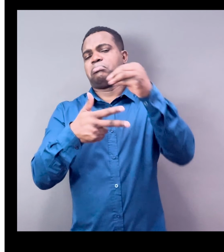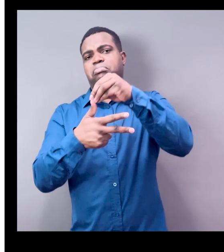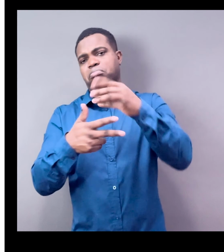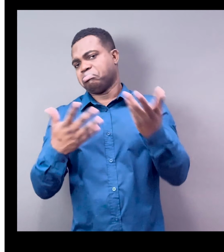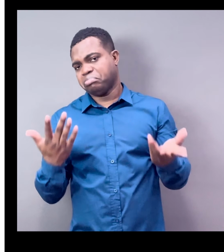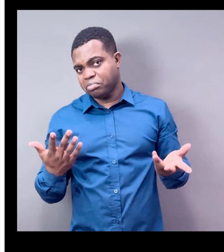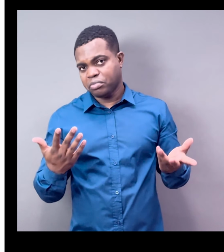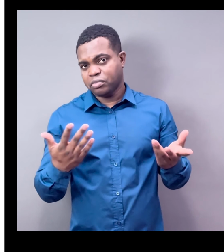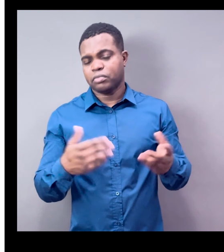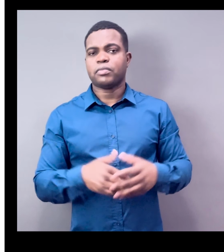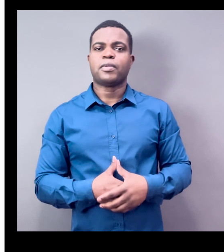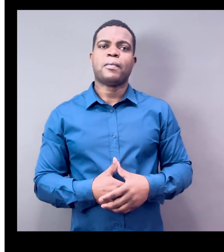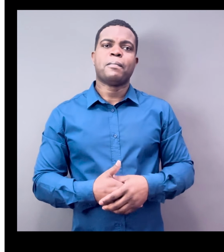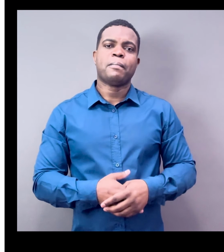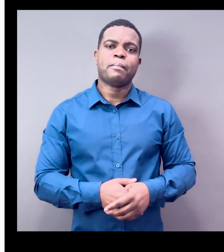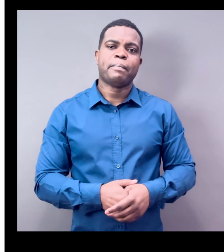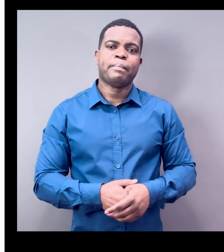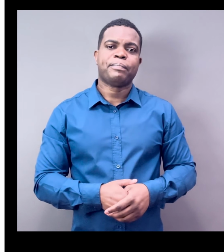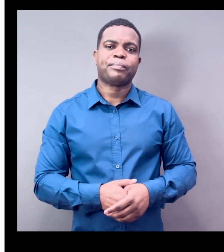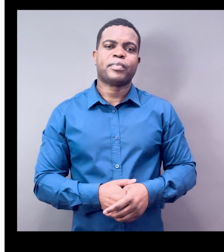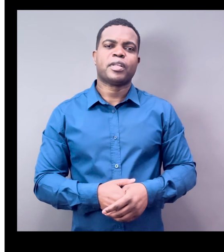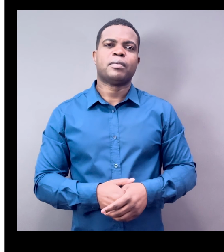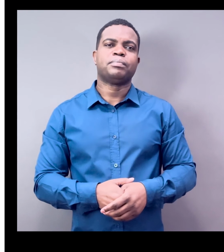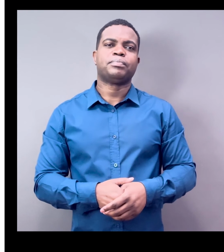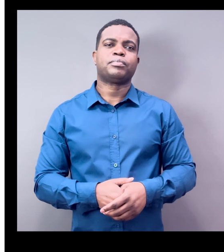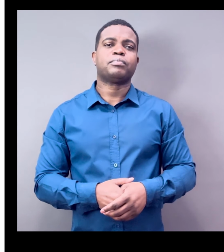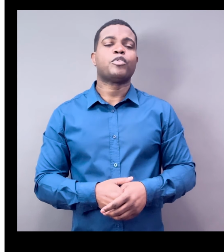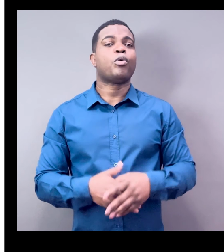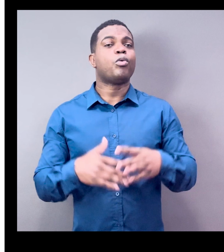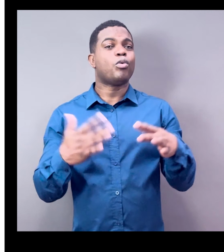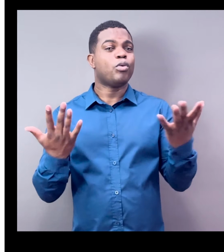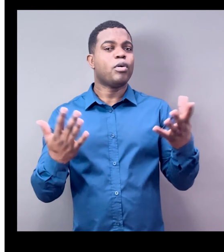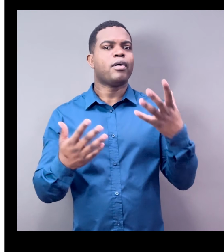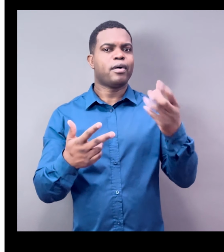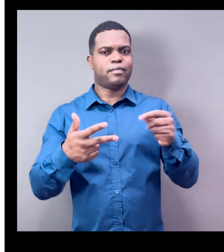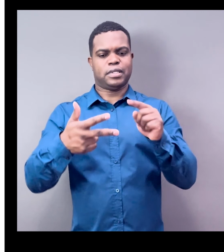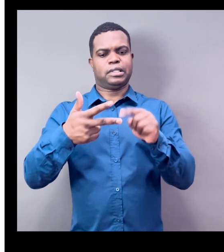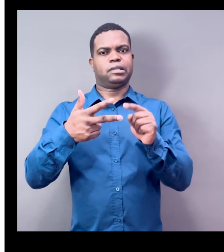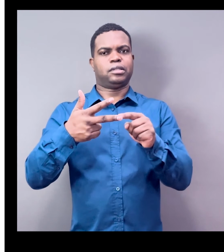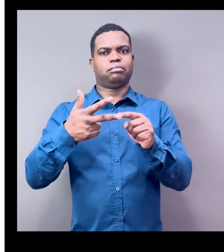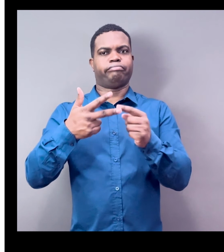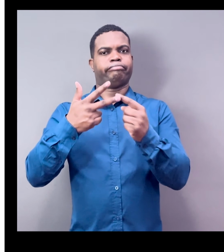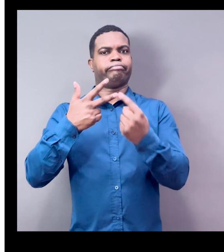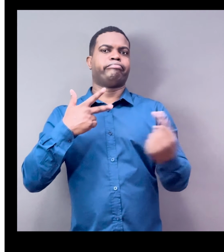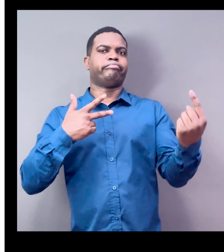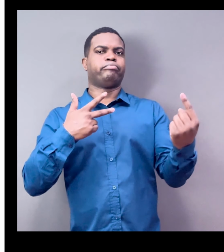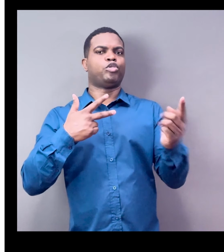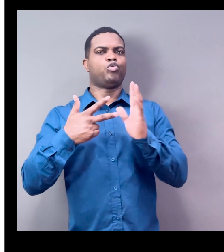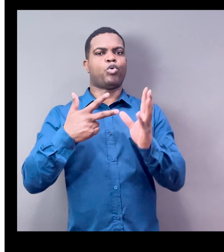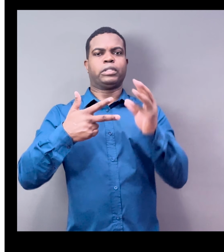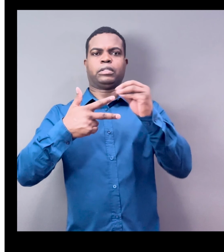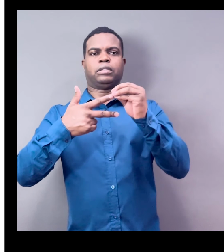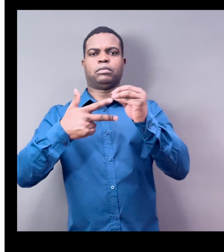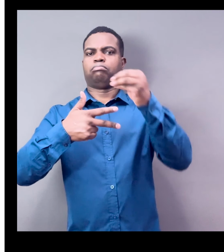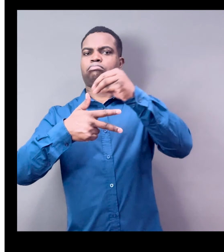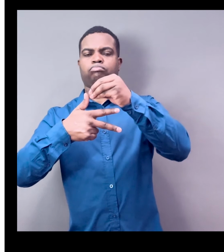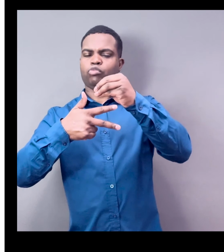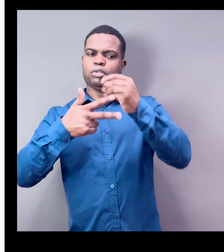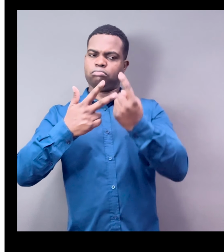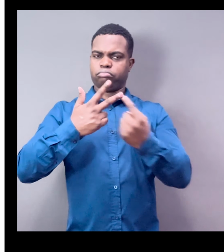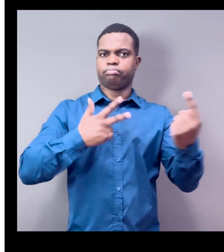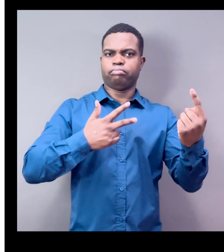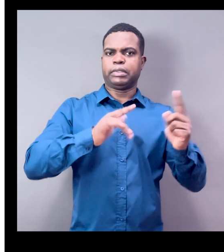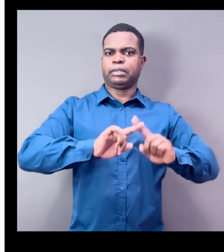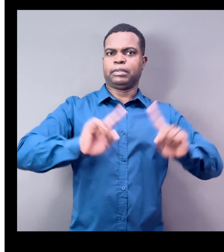group or the secondary stakeholder group. And many times they may stand alone and not belong